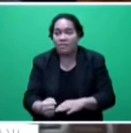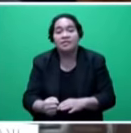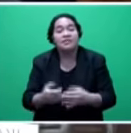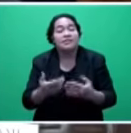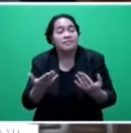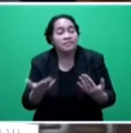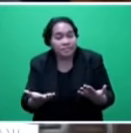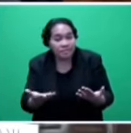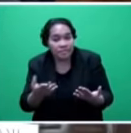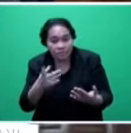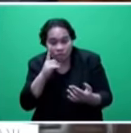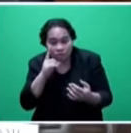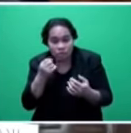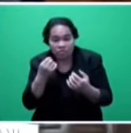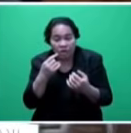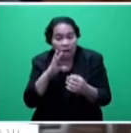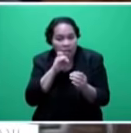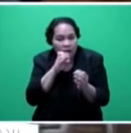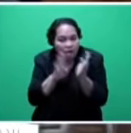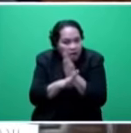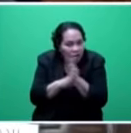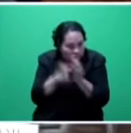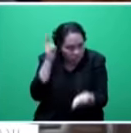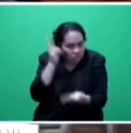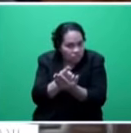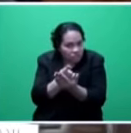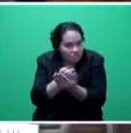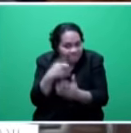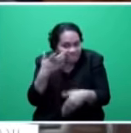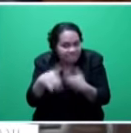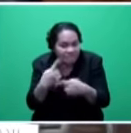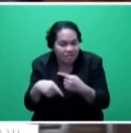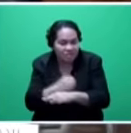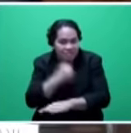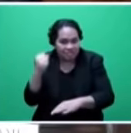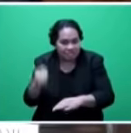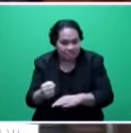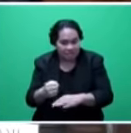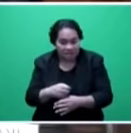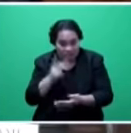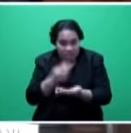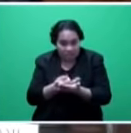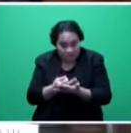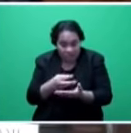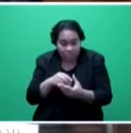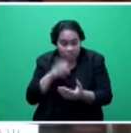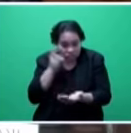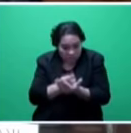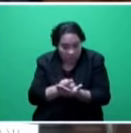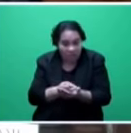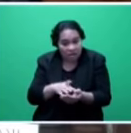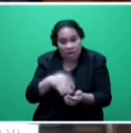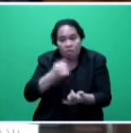economic figures to hide the true status of the economy. Thus, our fiscal space deteriorated, leaving the government in a